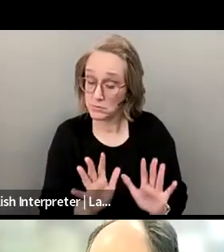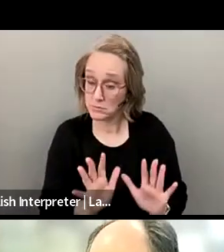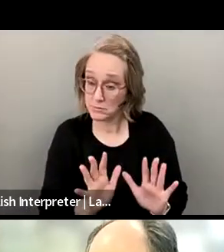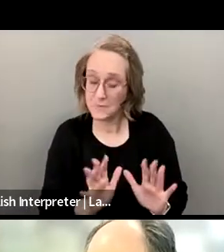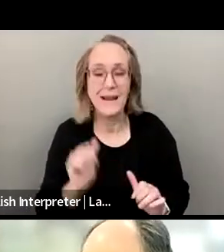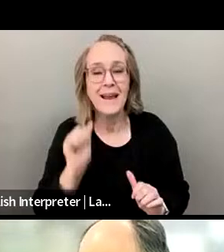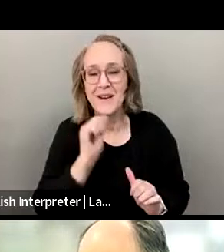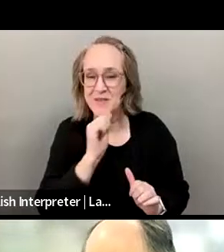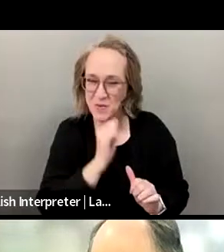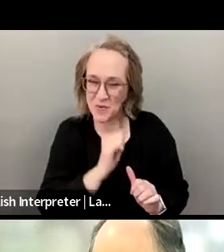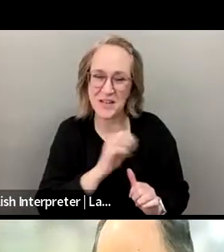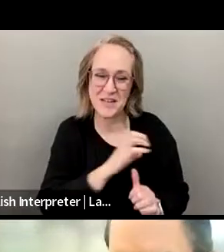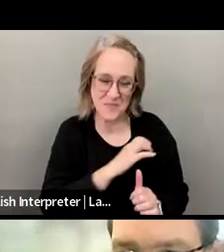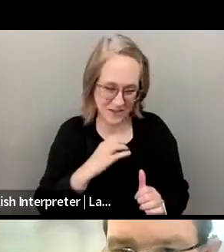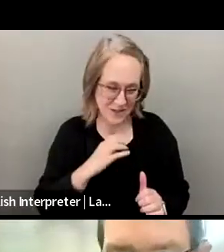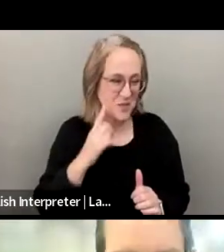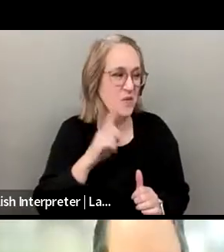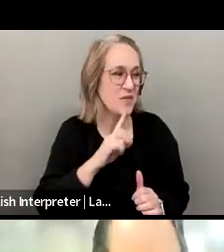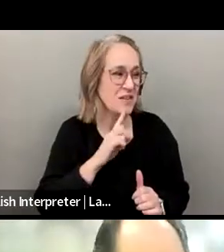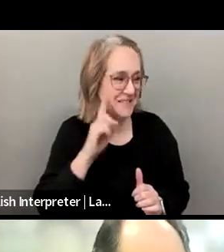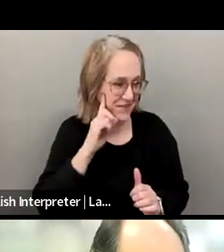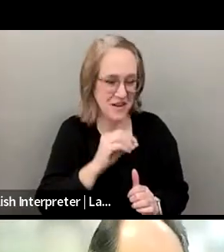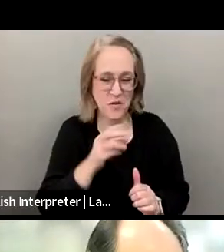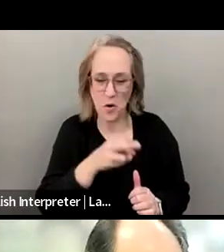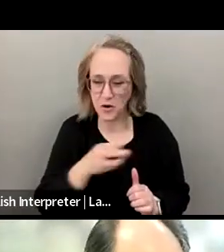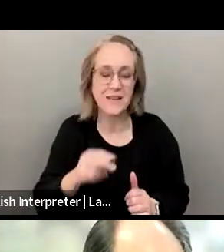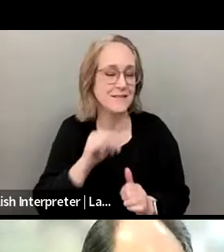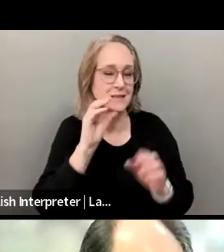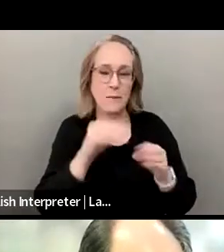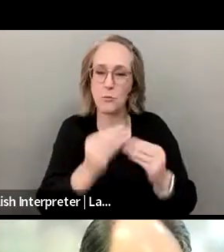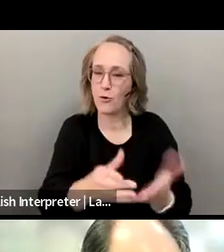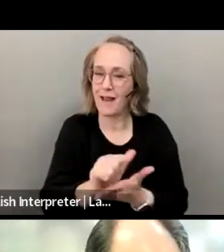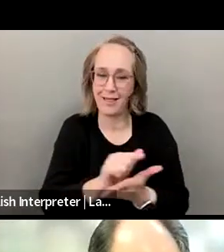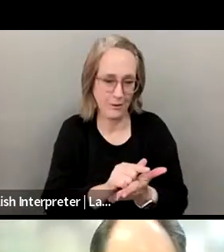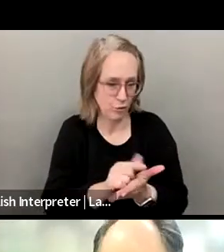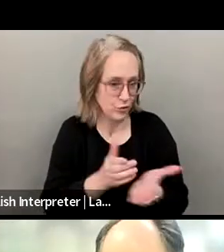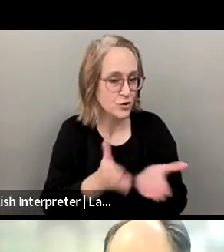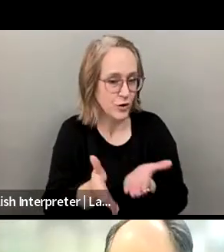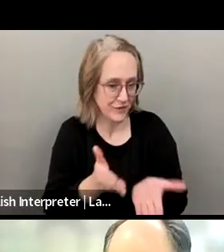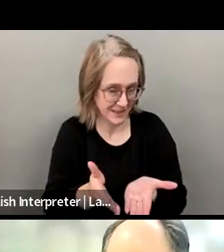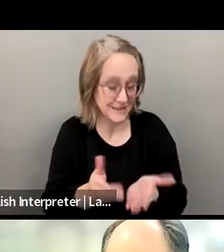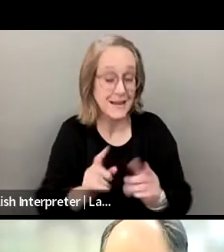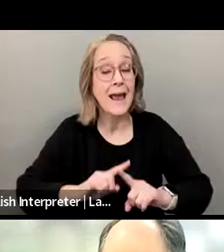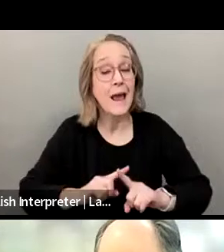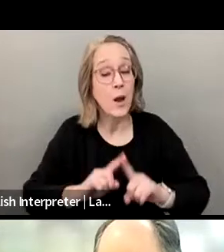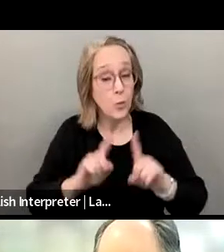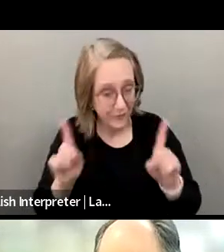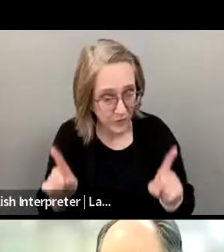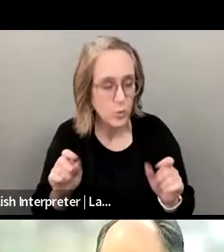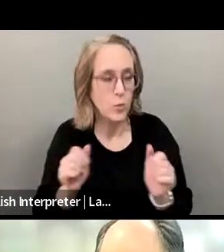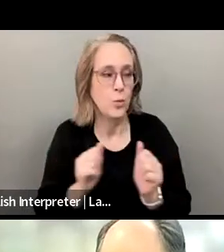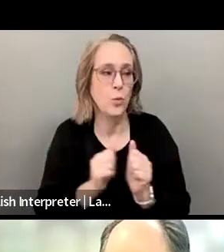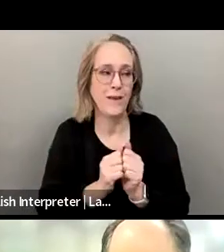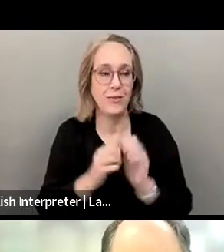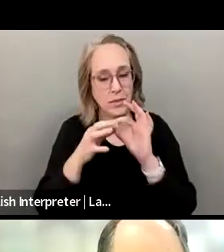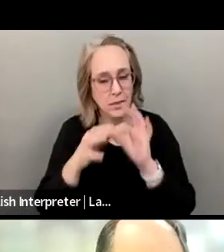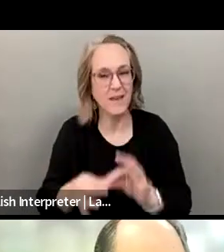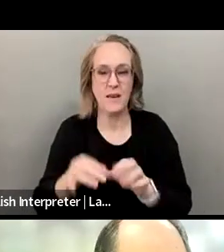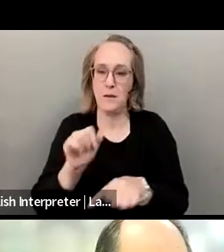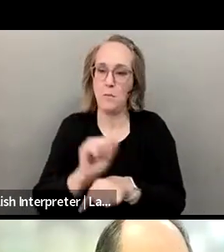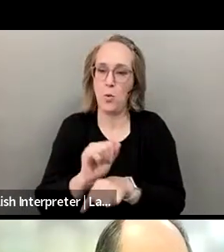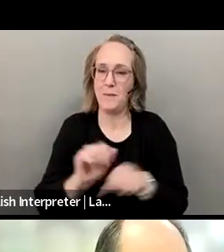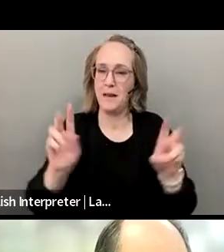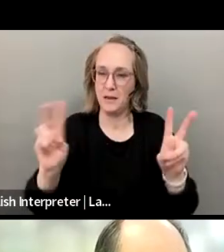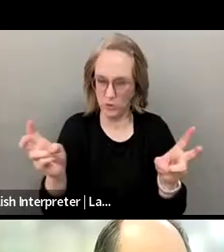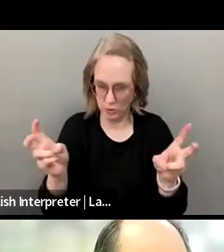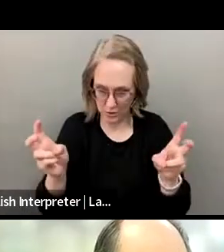Arizona Commission for the Deaf and Hard of Hearing does not provide legal services. However, when it comes to employment, we